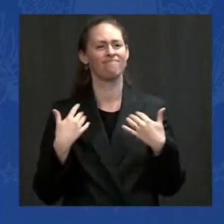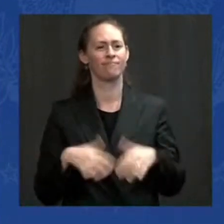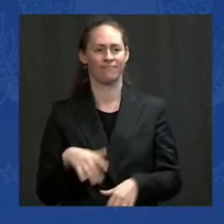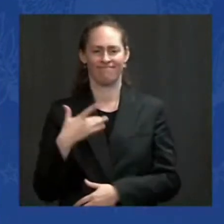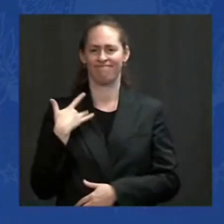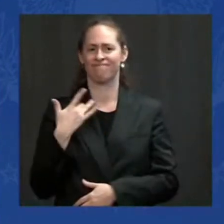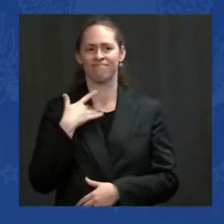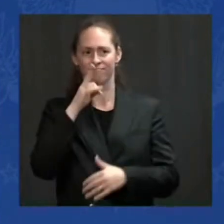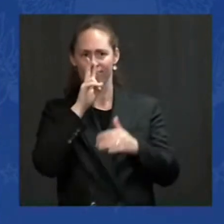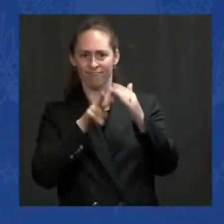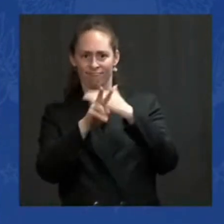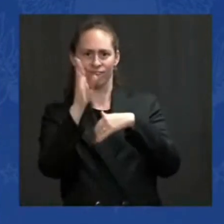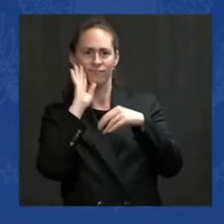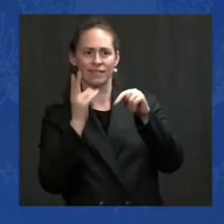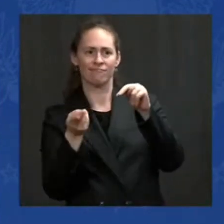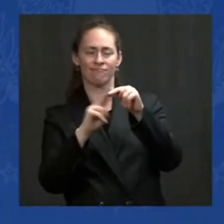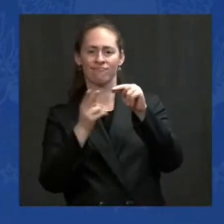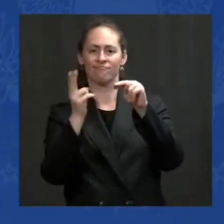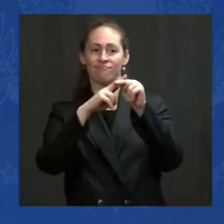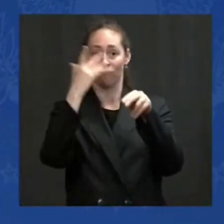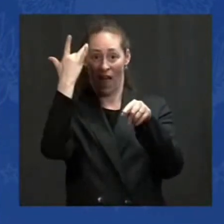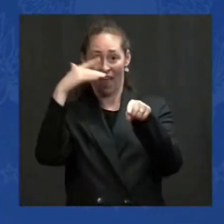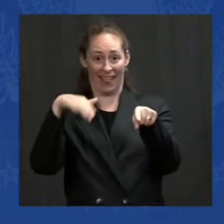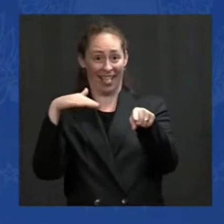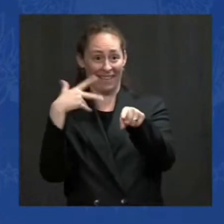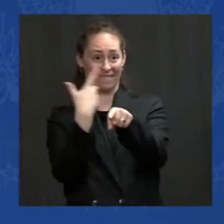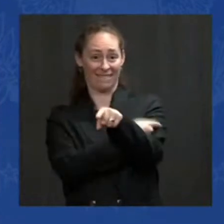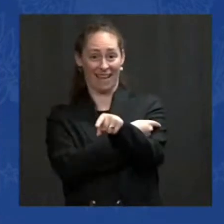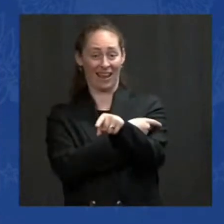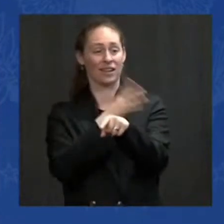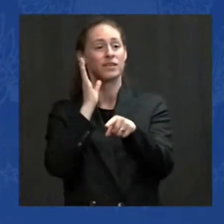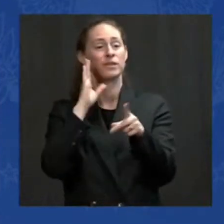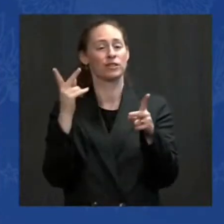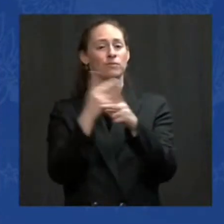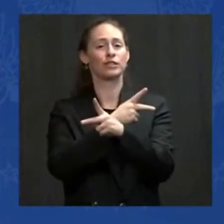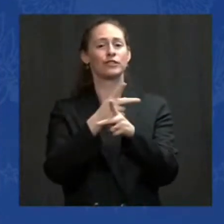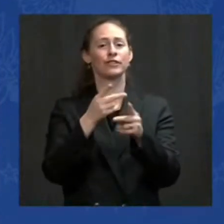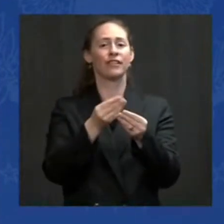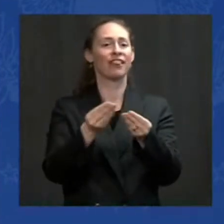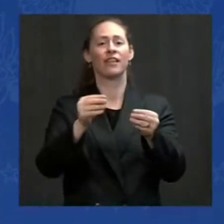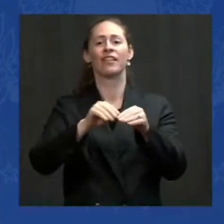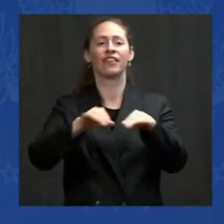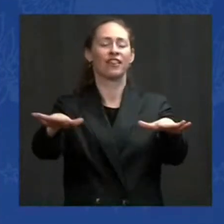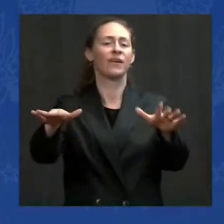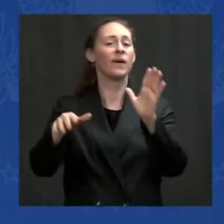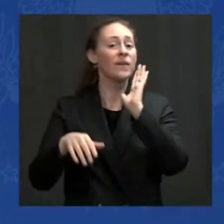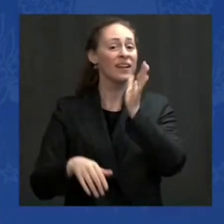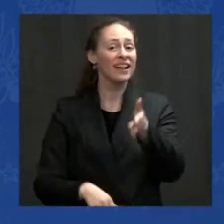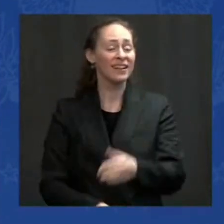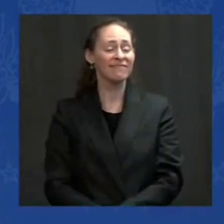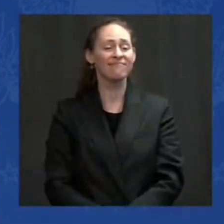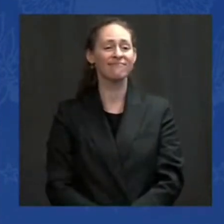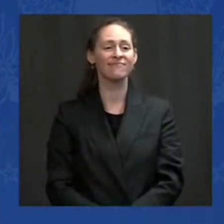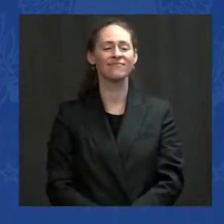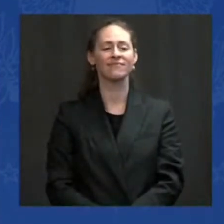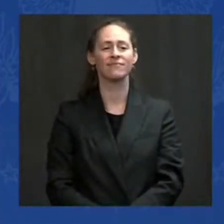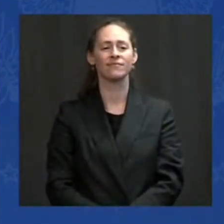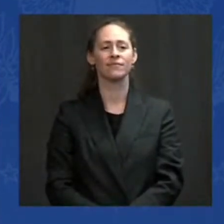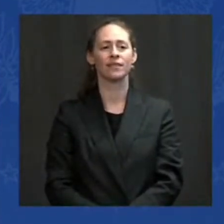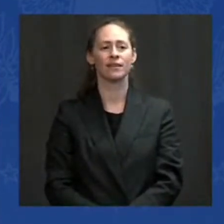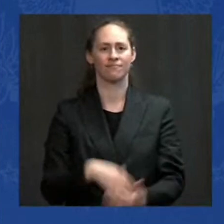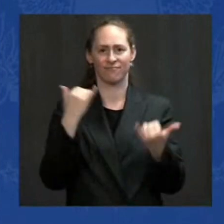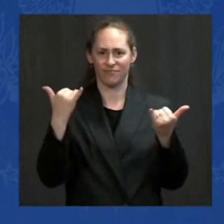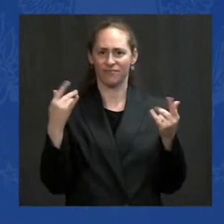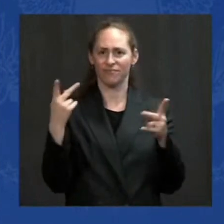among unvaccinated Americans and in communities with low vaccination rates, particularly given the spread of the